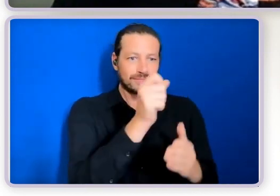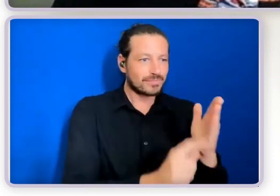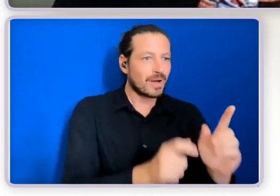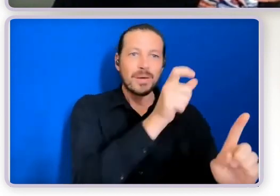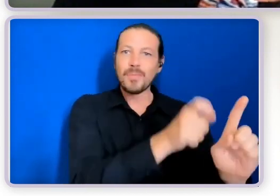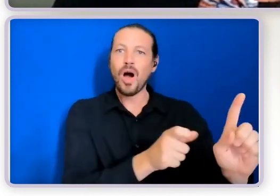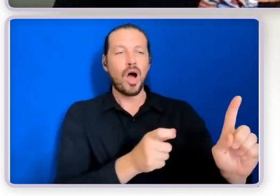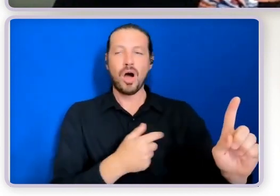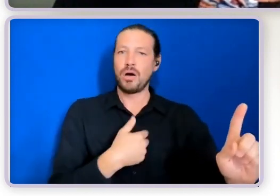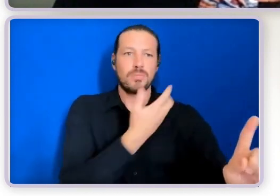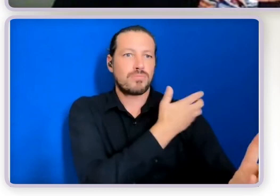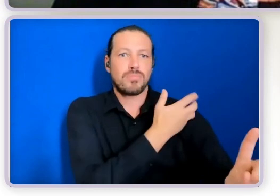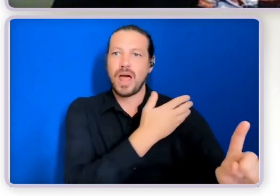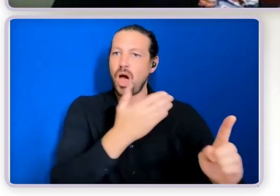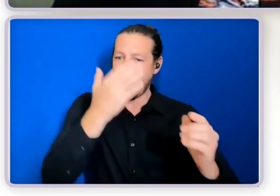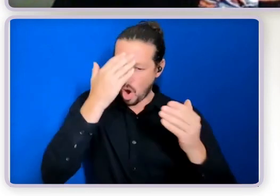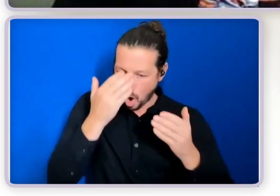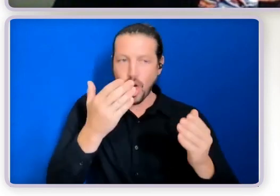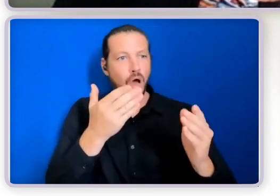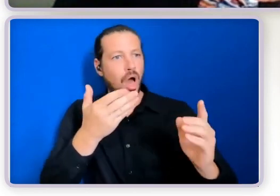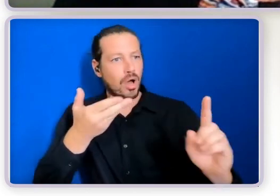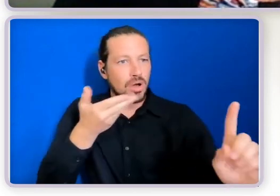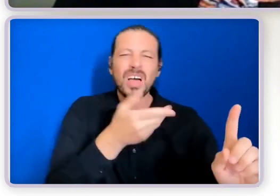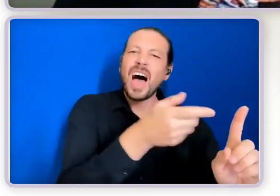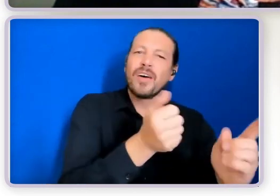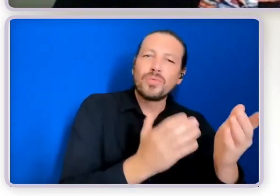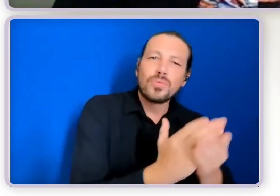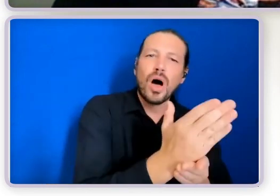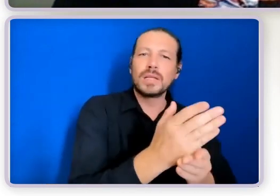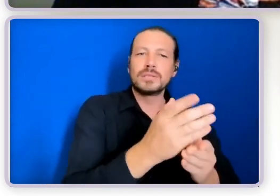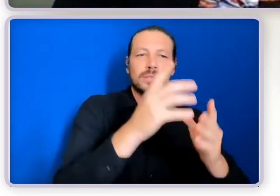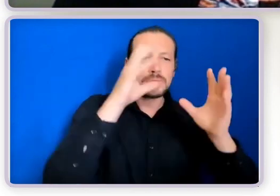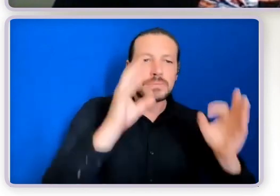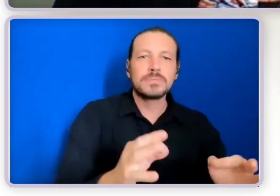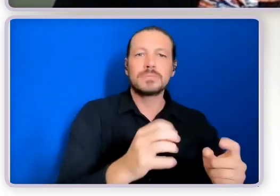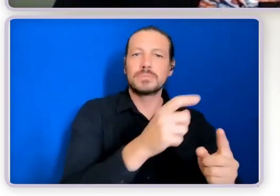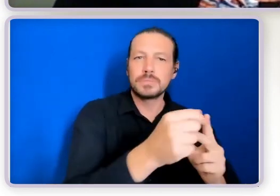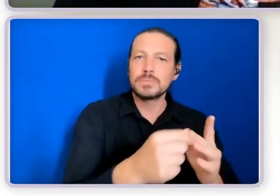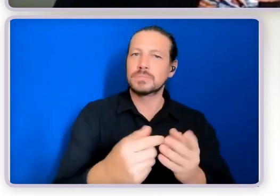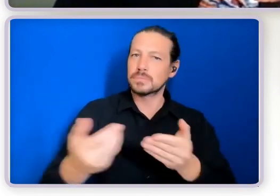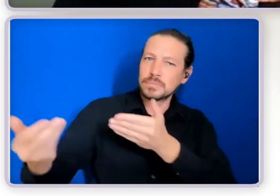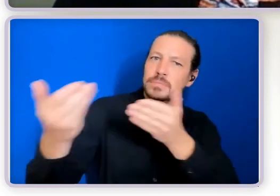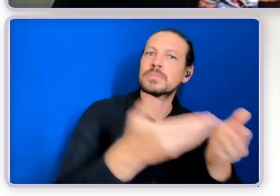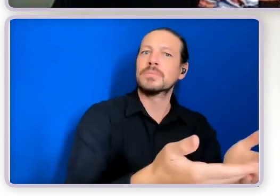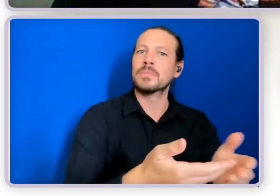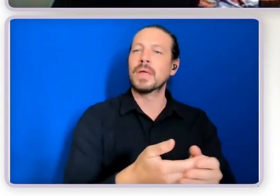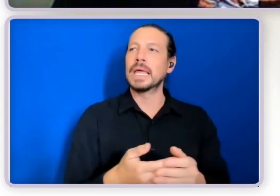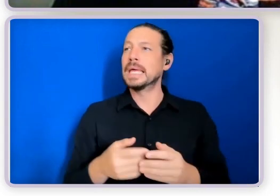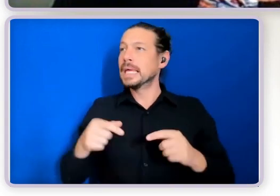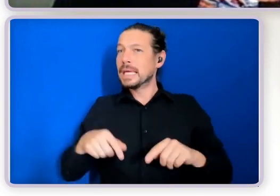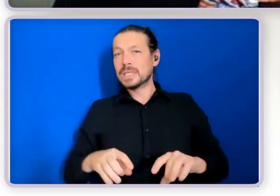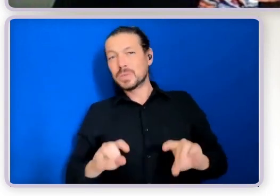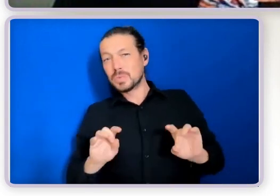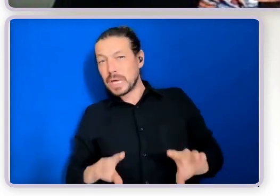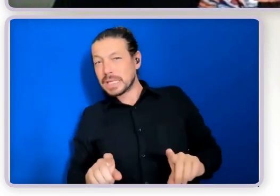with a disability has rights, has decisions, has choices. And I don't think, generally speaking, we have that view in